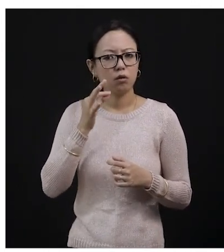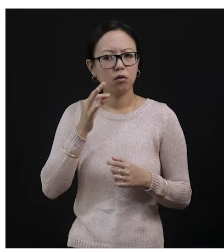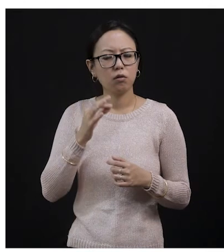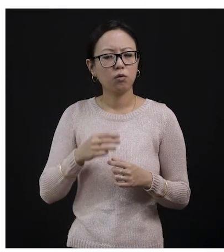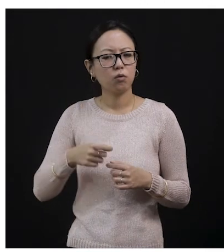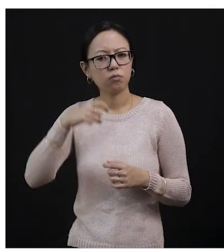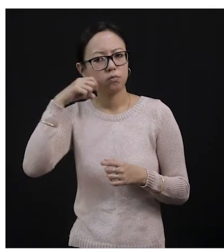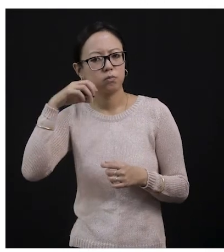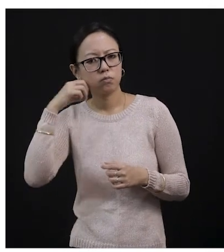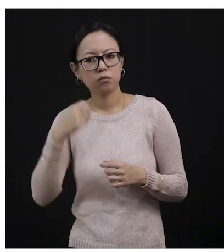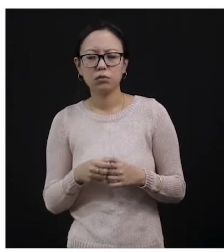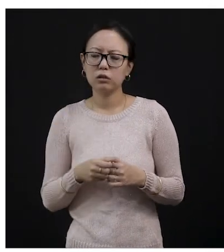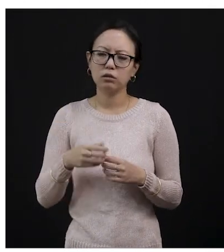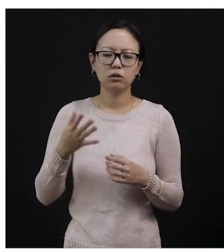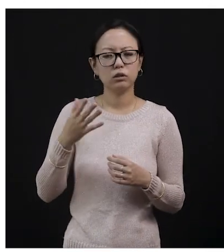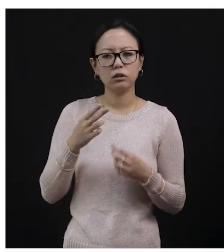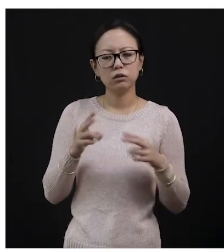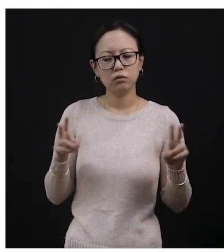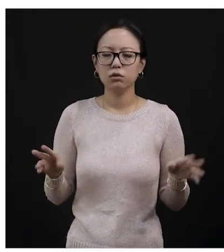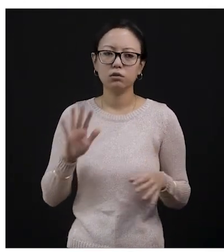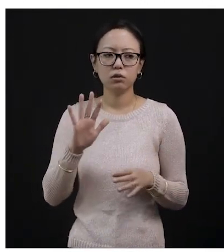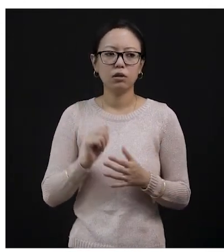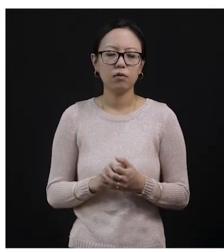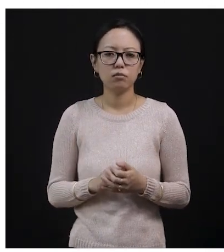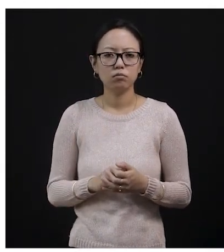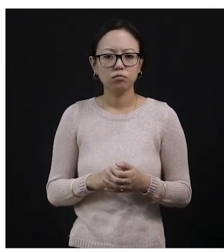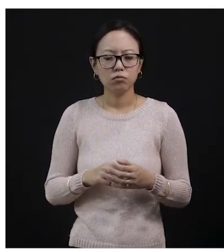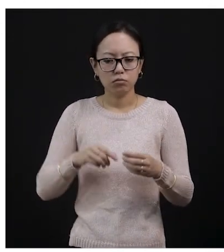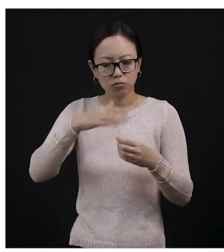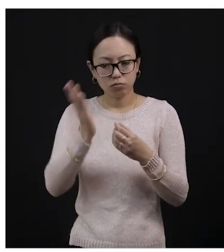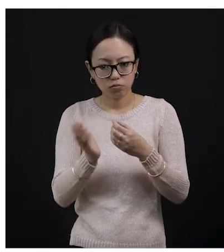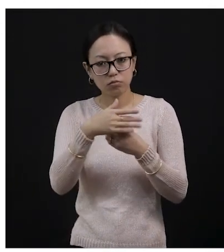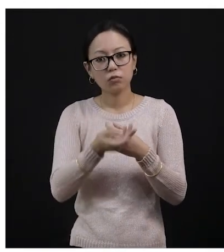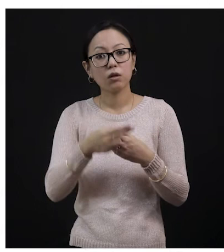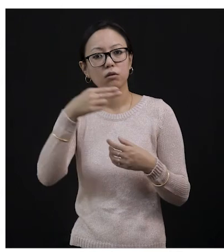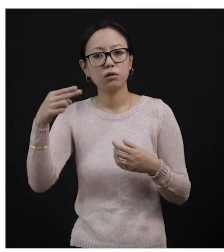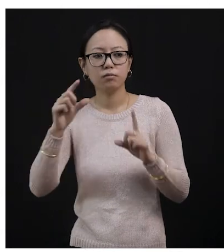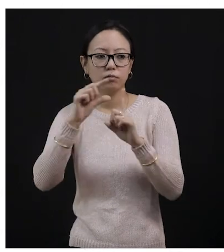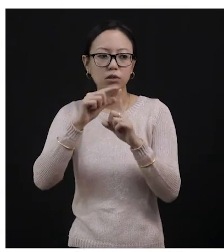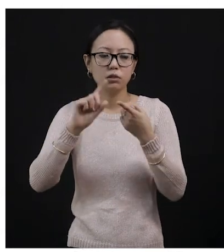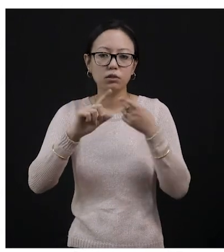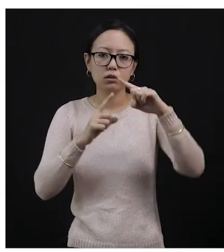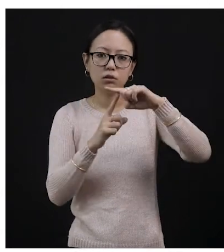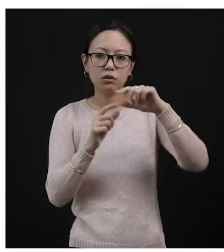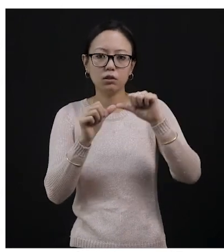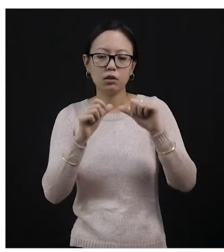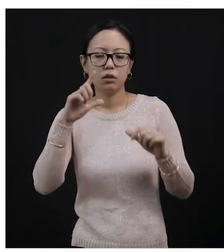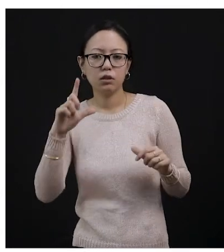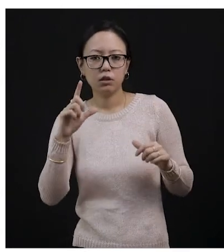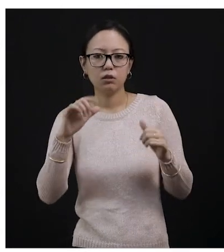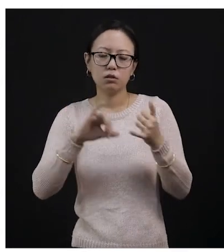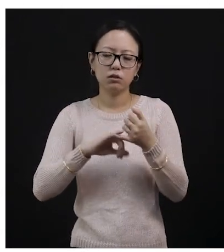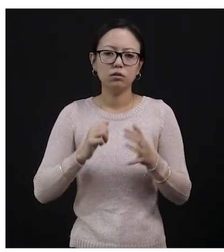known as petals. Okay, petals. And here inside, if you break open